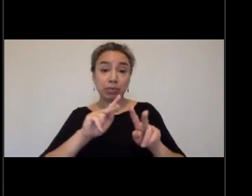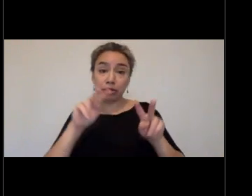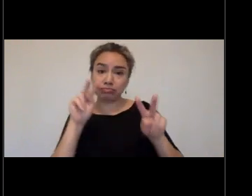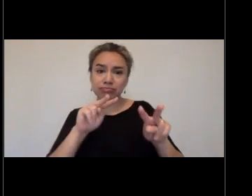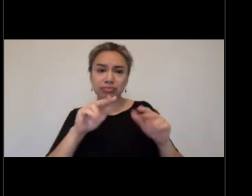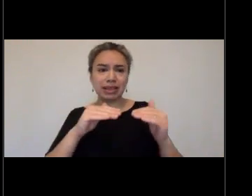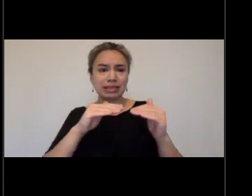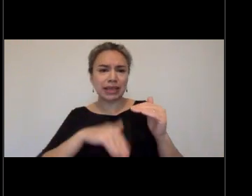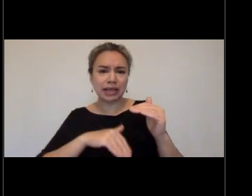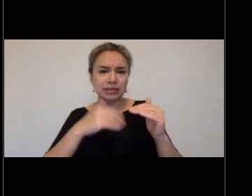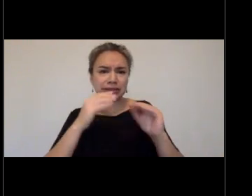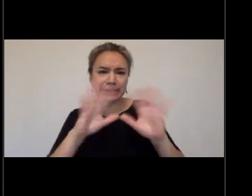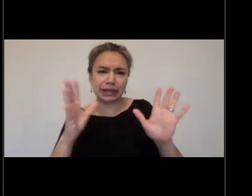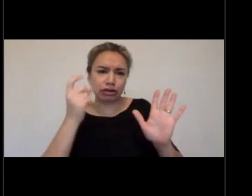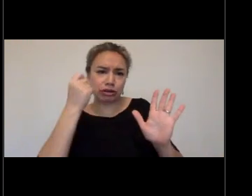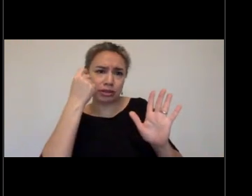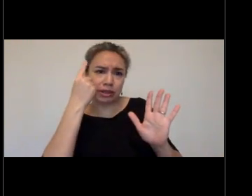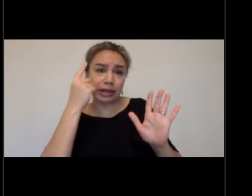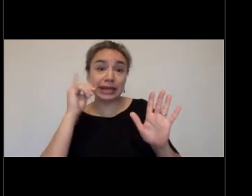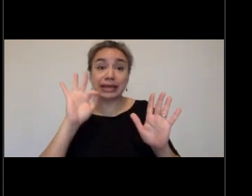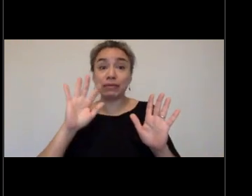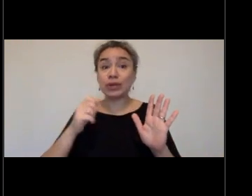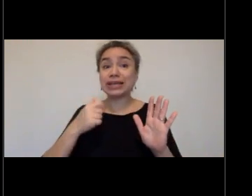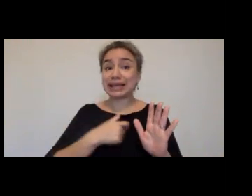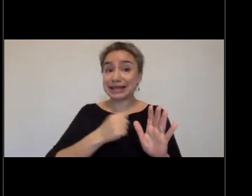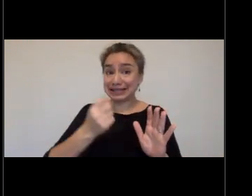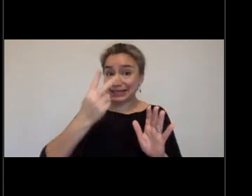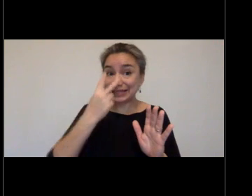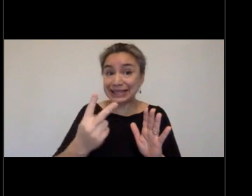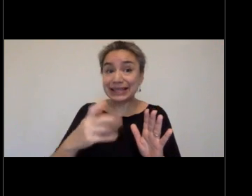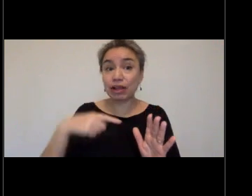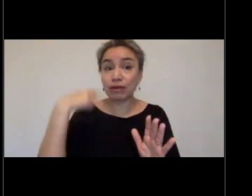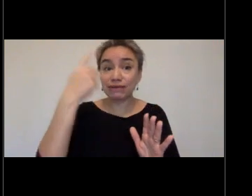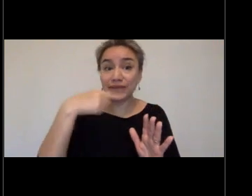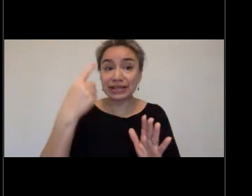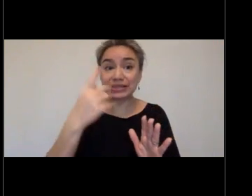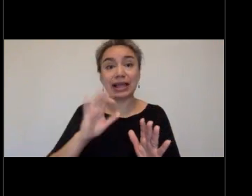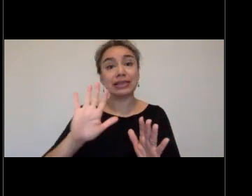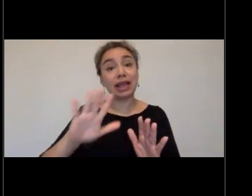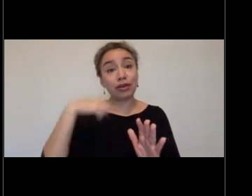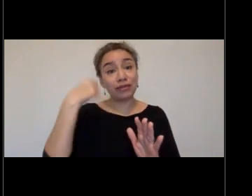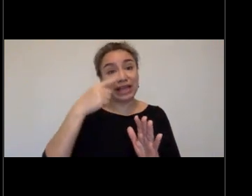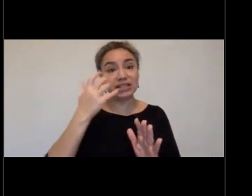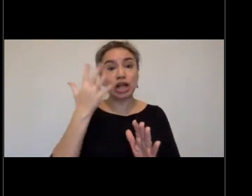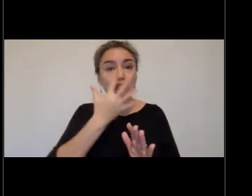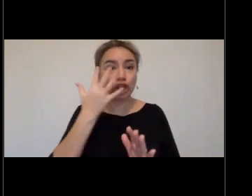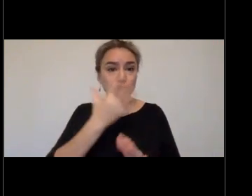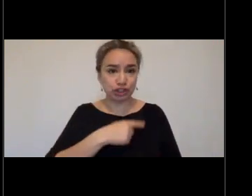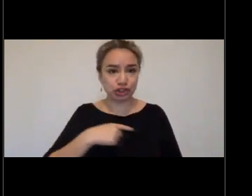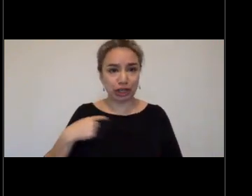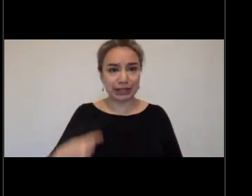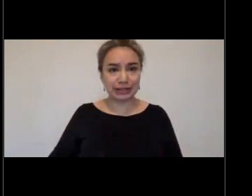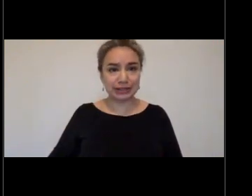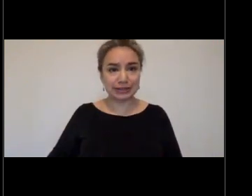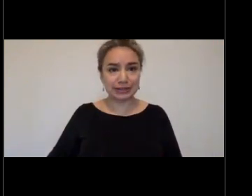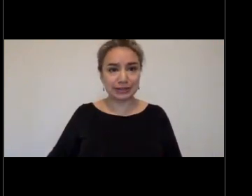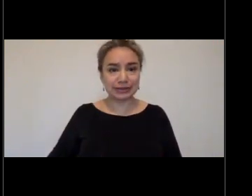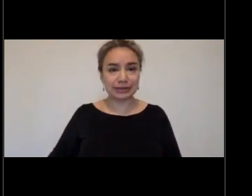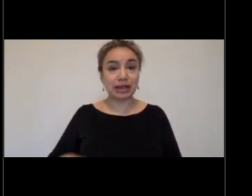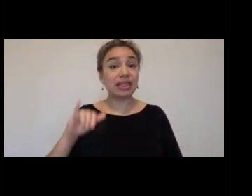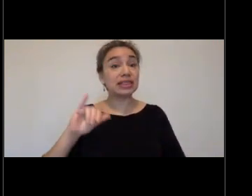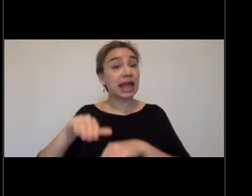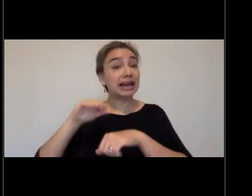if their faces are visible and their face is looks Chinese. And that this effect